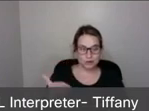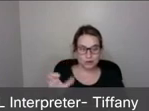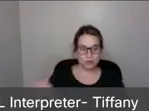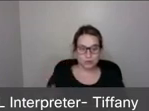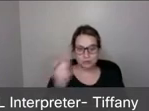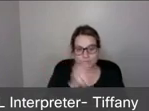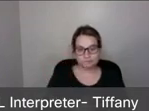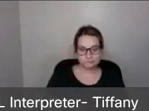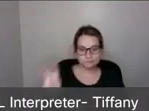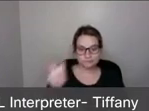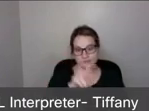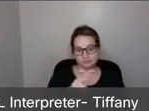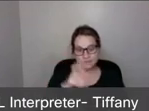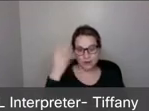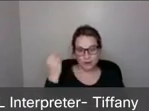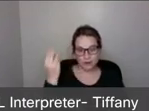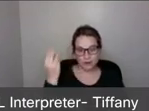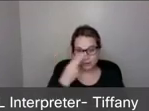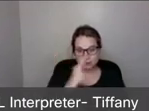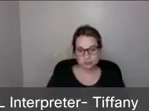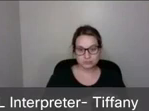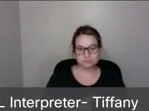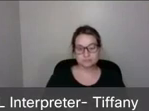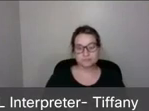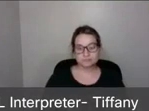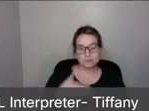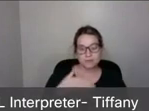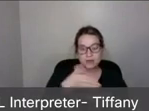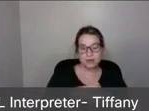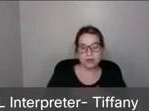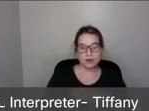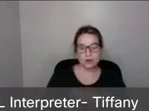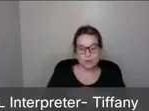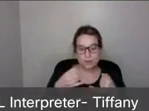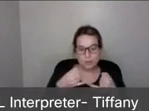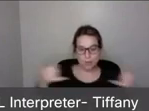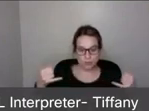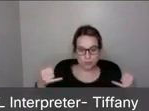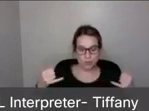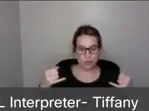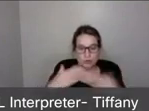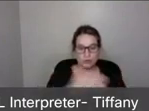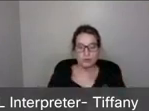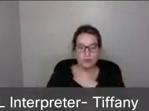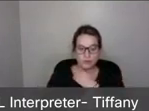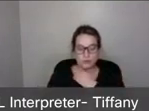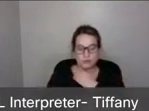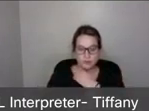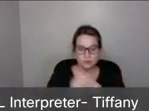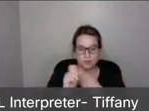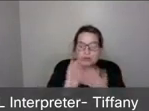tourism and outdoor recreation. Next, we're a border community. We have to get along